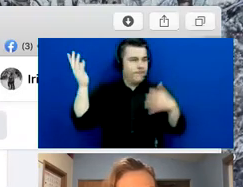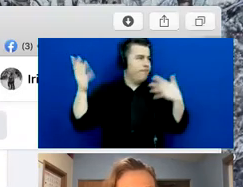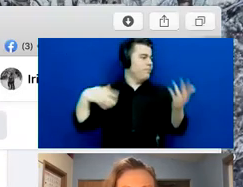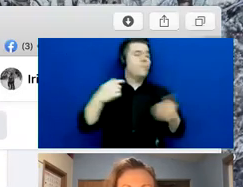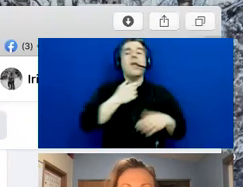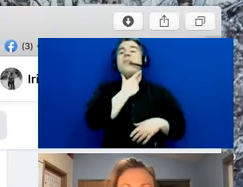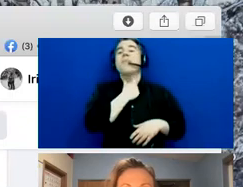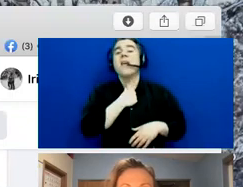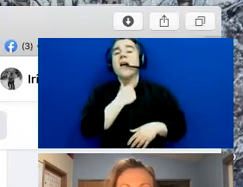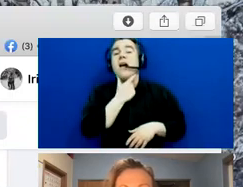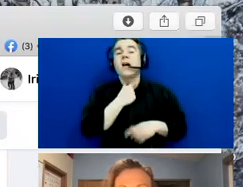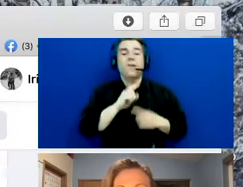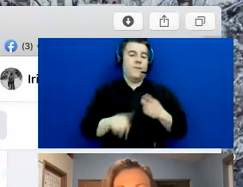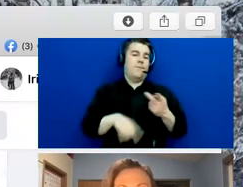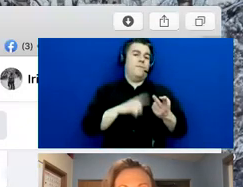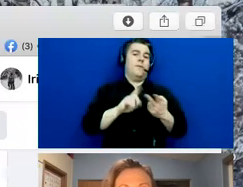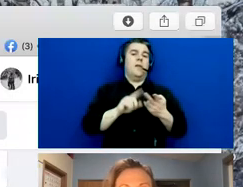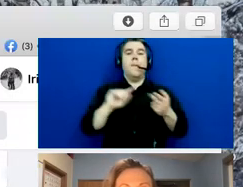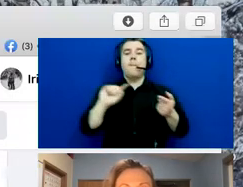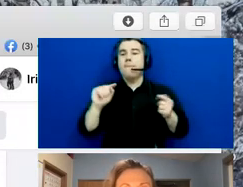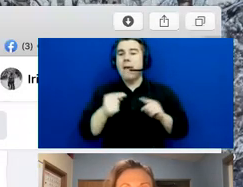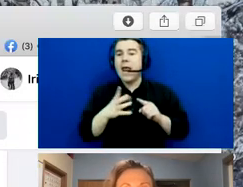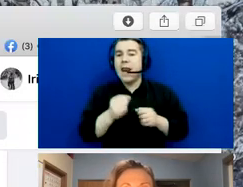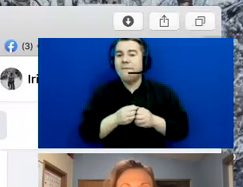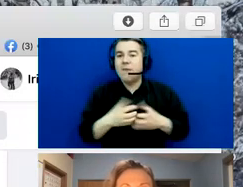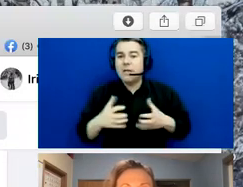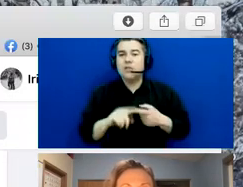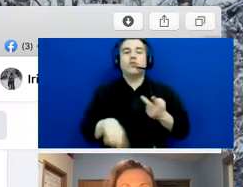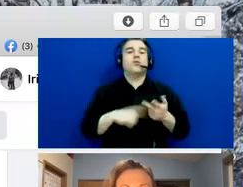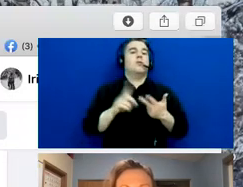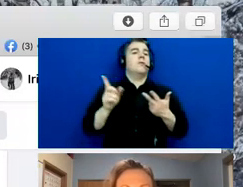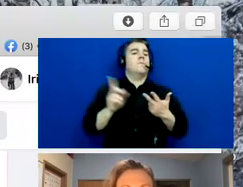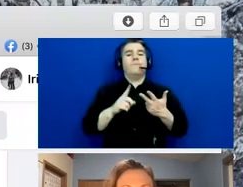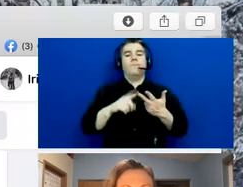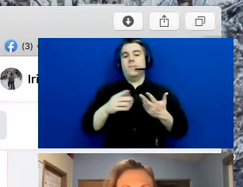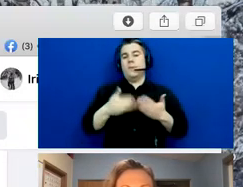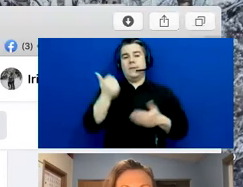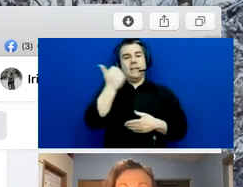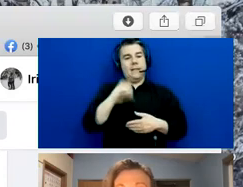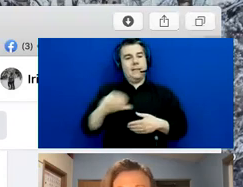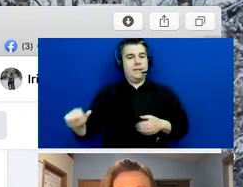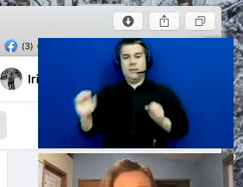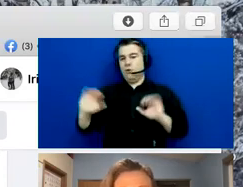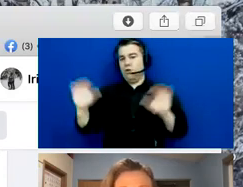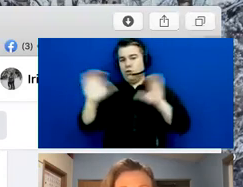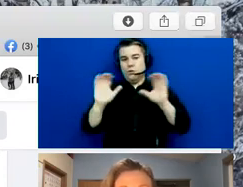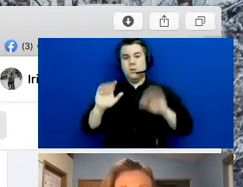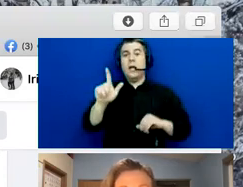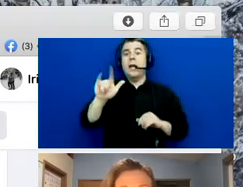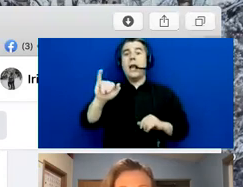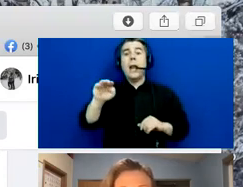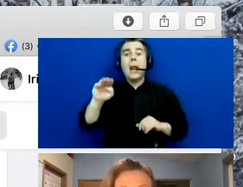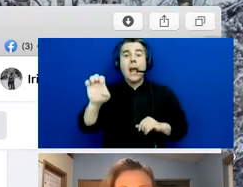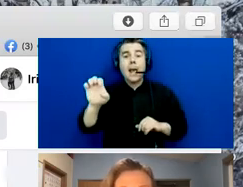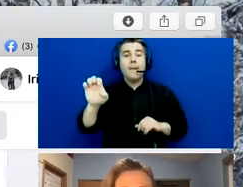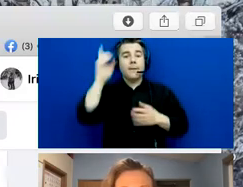thyroid issues here. You can search pain and inflammation. You can search just anything. The Lyme disease. This is